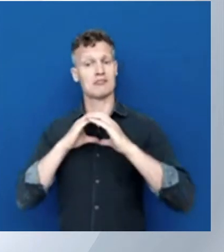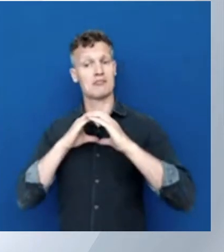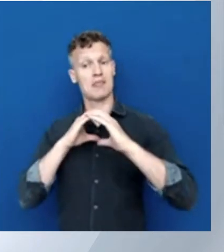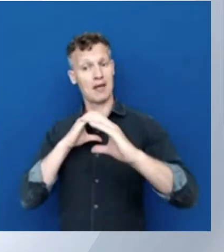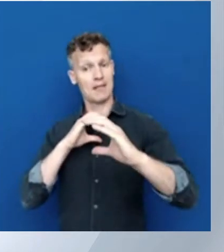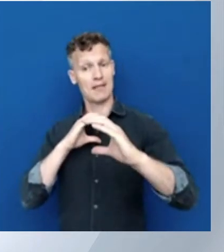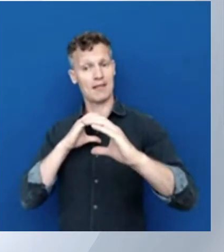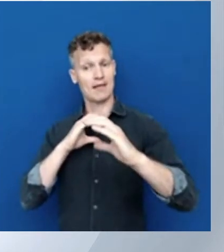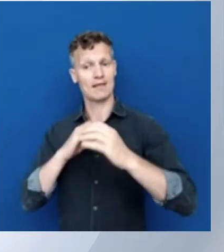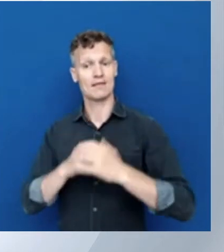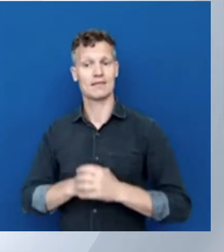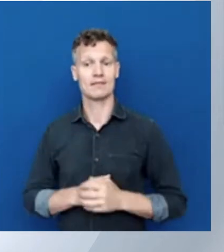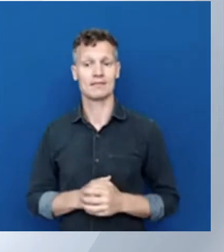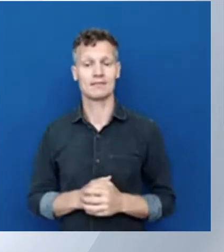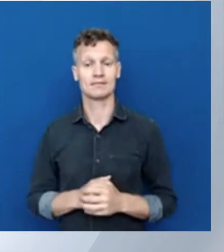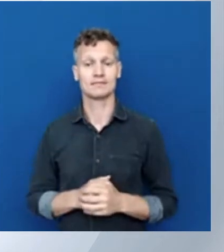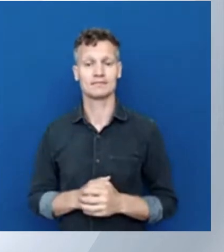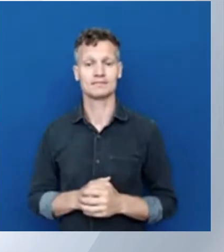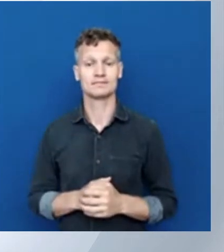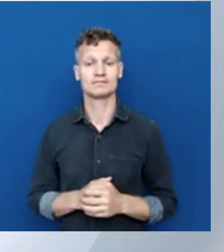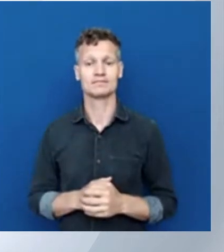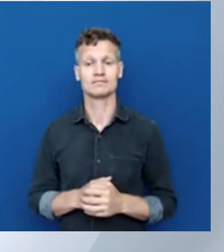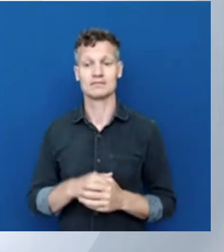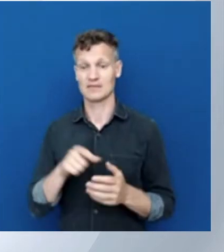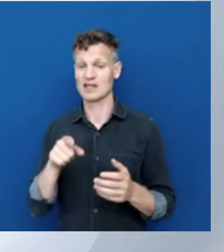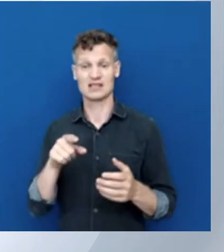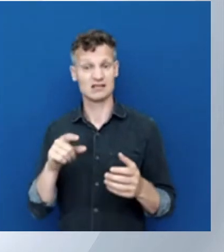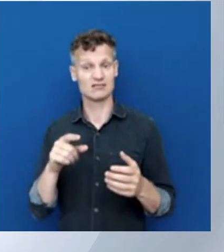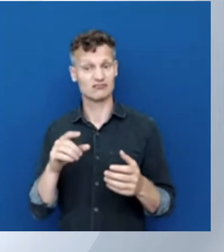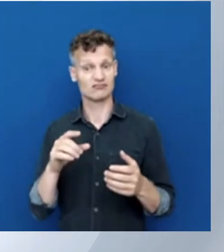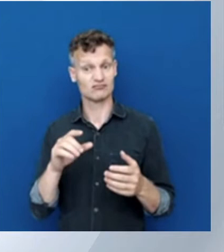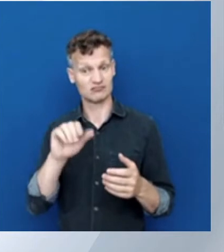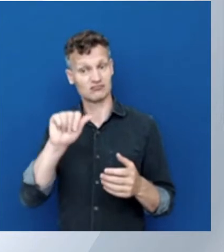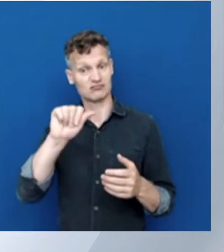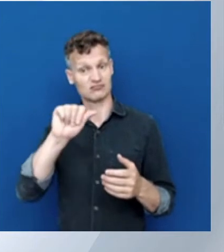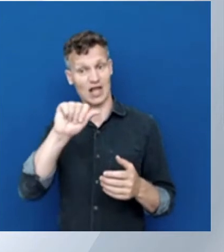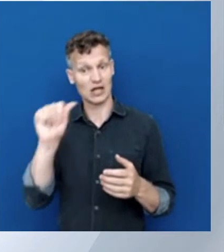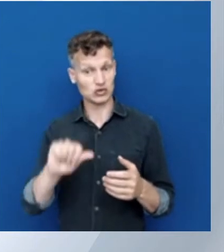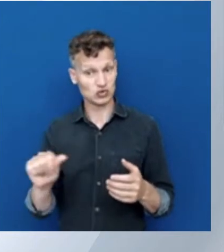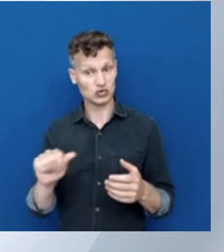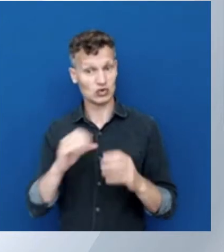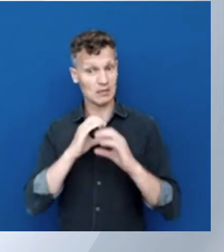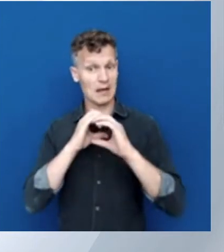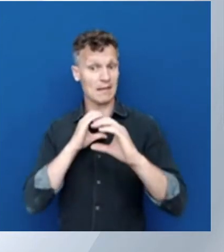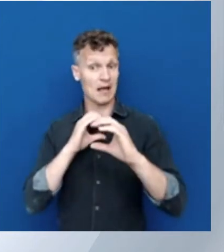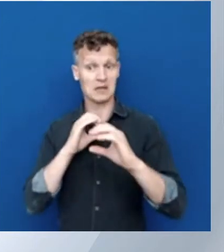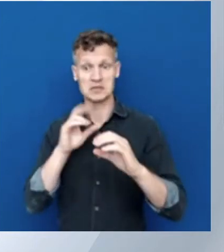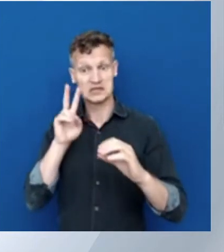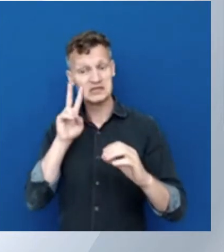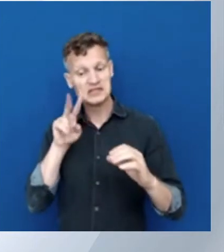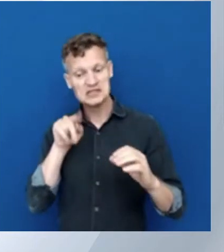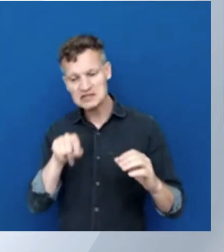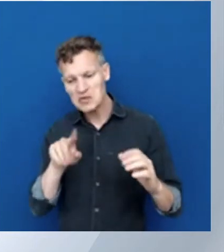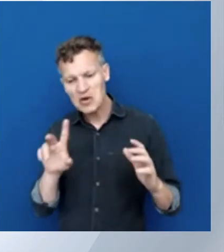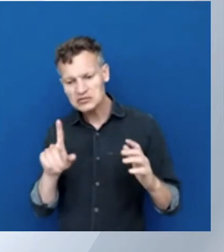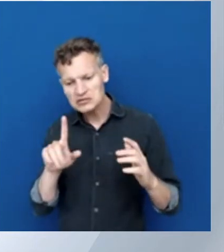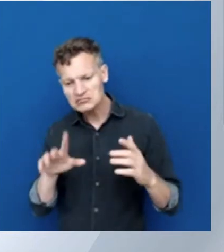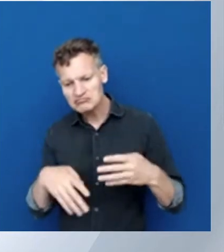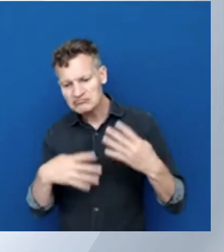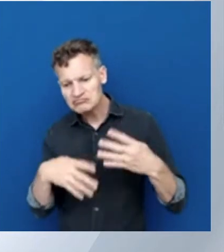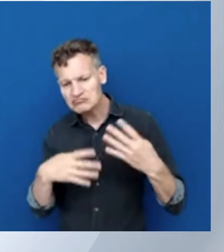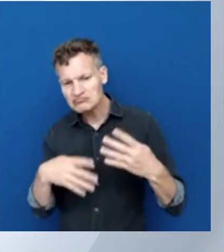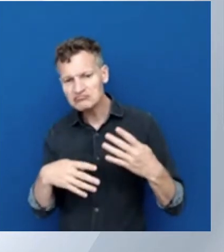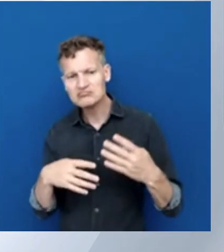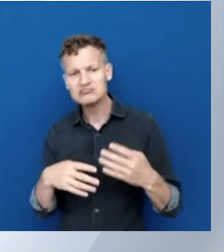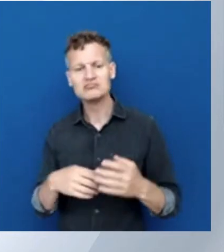Azure pipeline. Let's go in and see what it's doing. Remember, as you get one free pipeline,